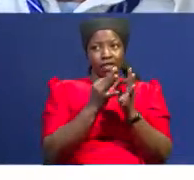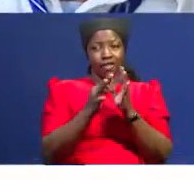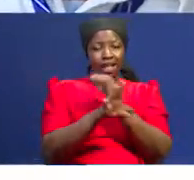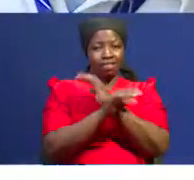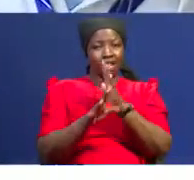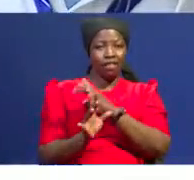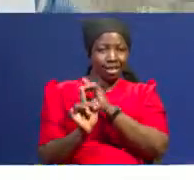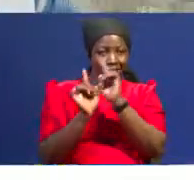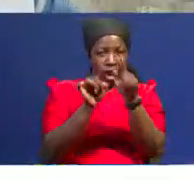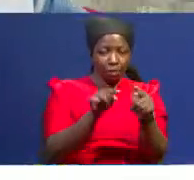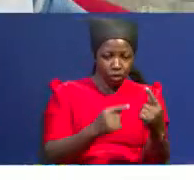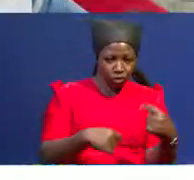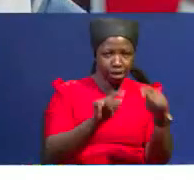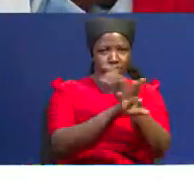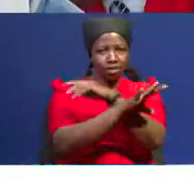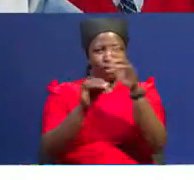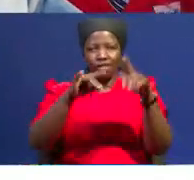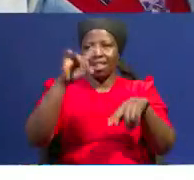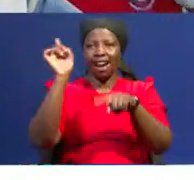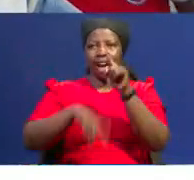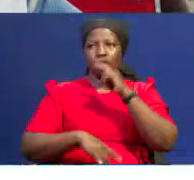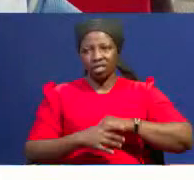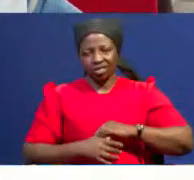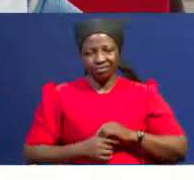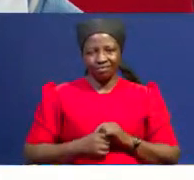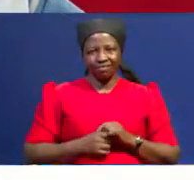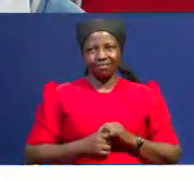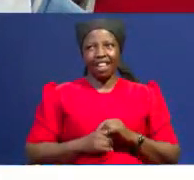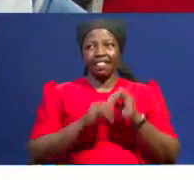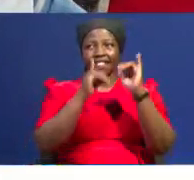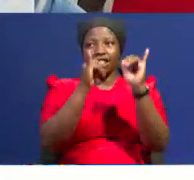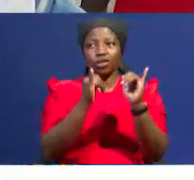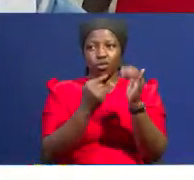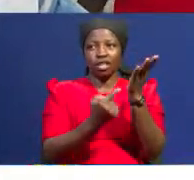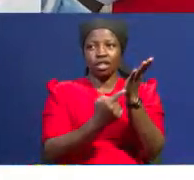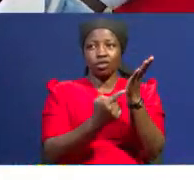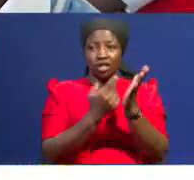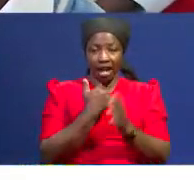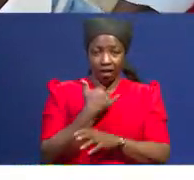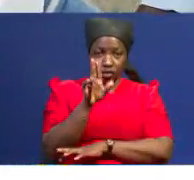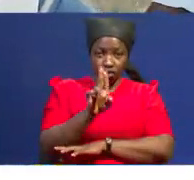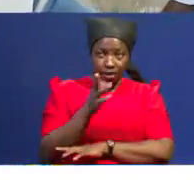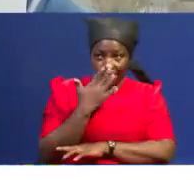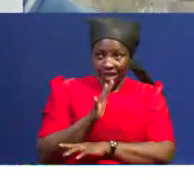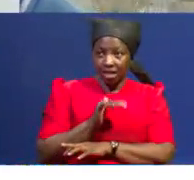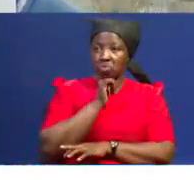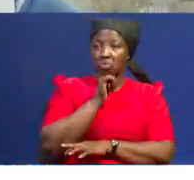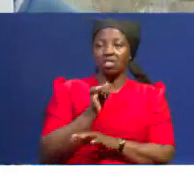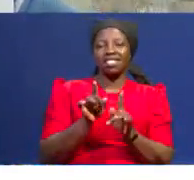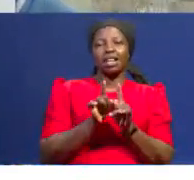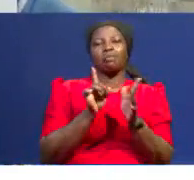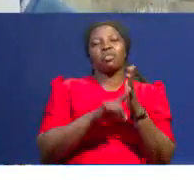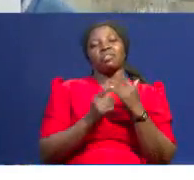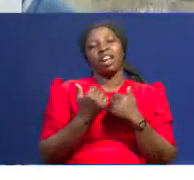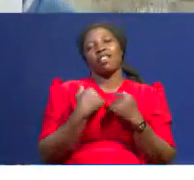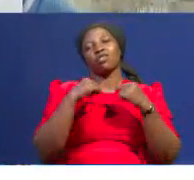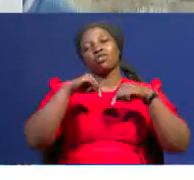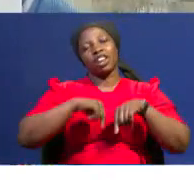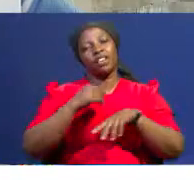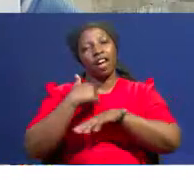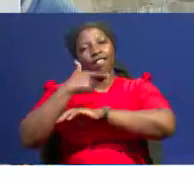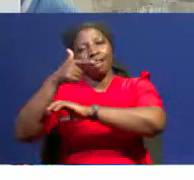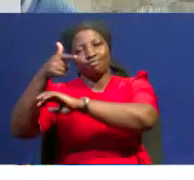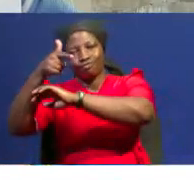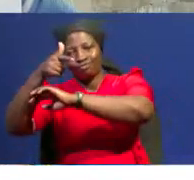kuiba hawawezi. The new technology that they have employed is not like what we have nowadays. We have sensor cameras